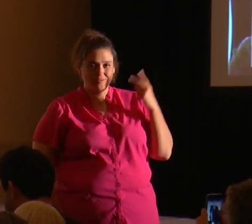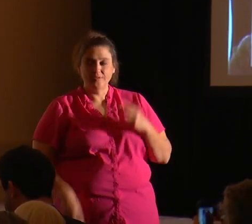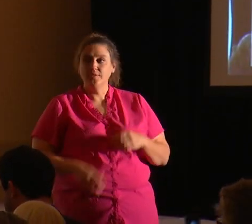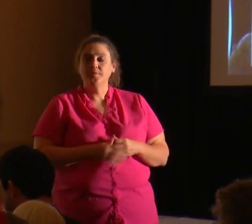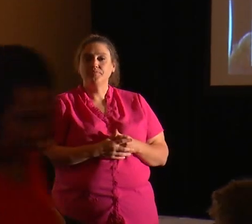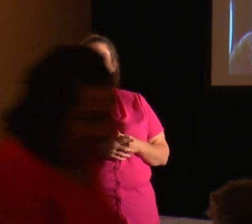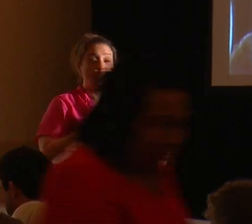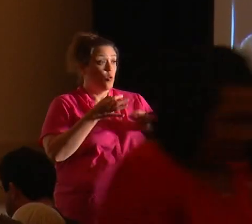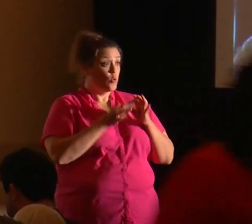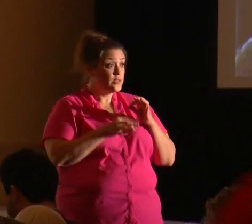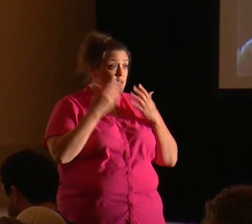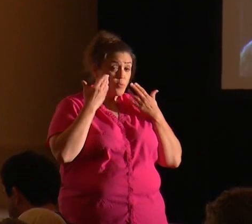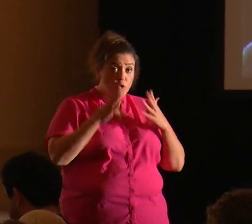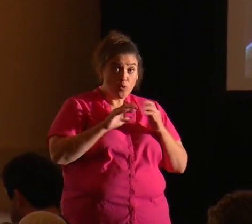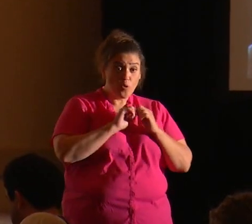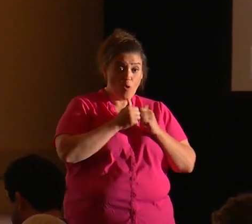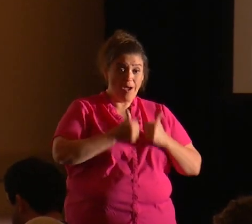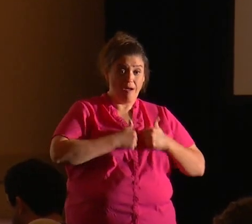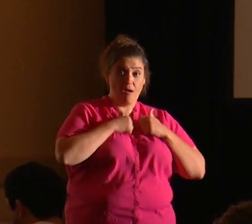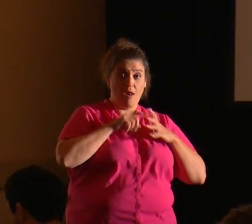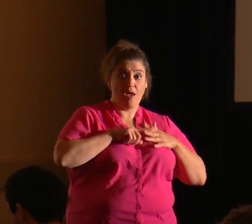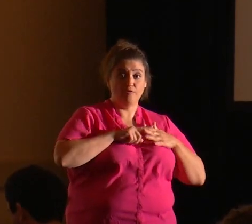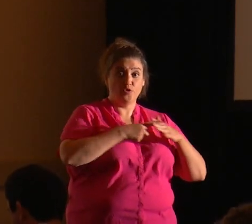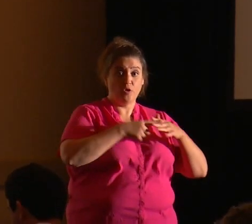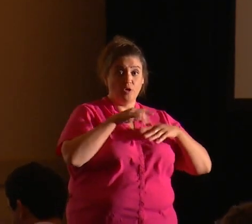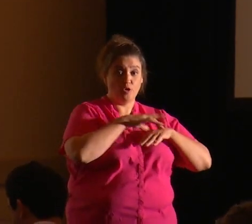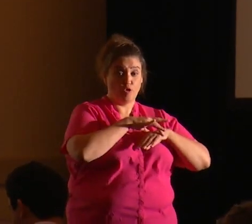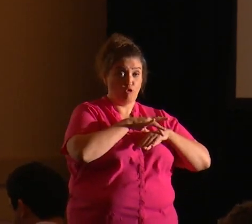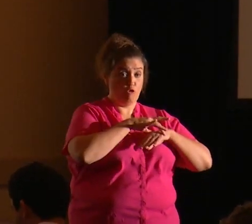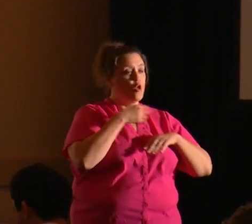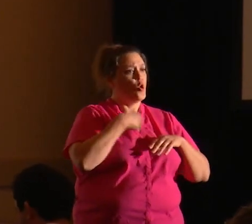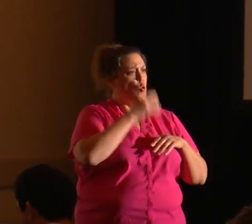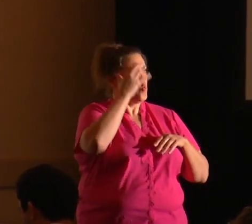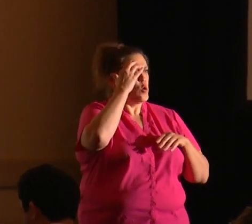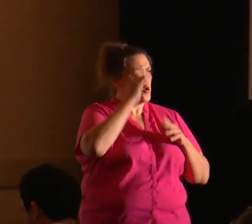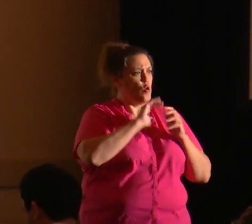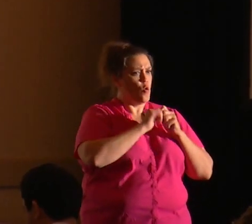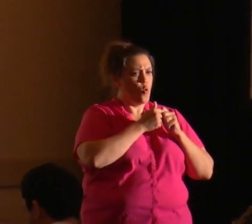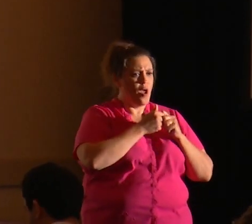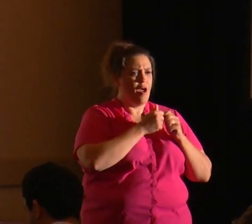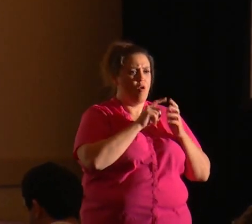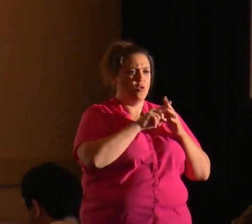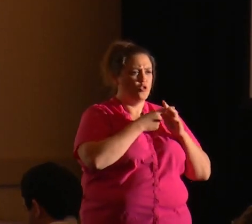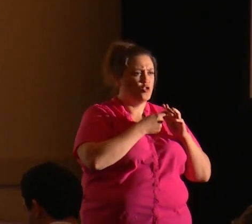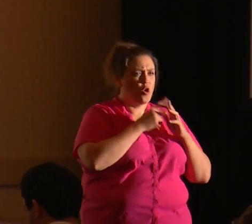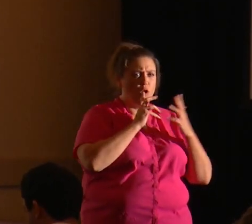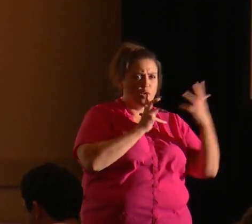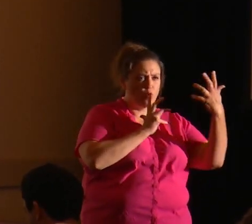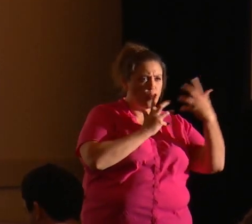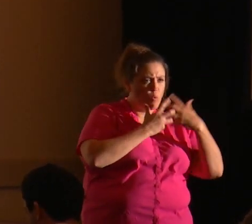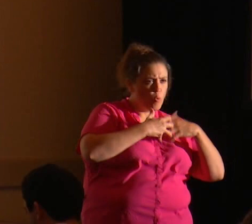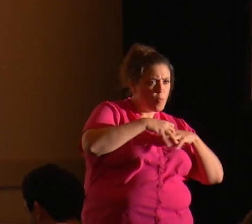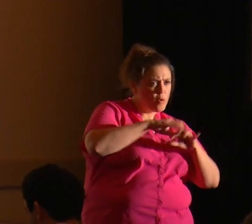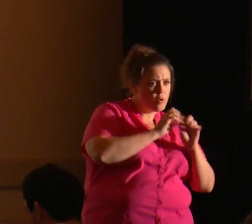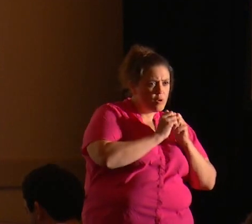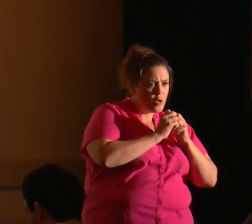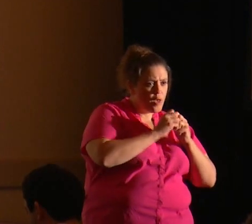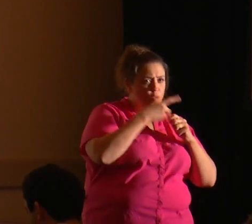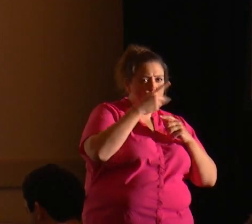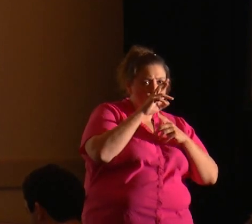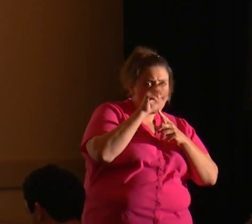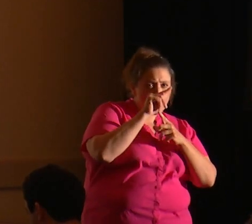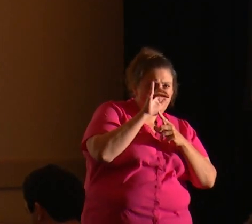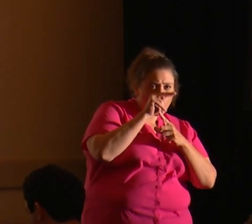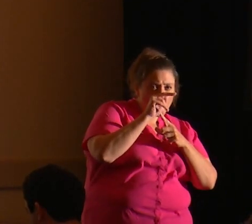We simply don't know how life started on Earth. We know how the pieces came together. We understand about proteins and